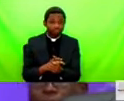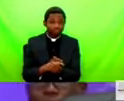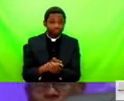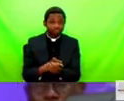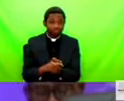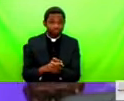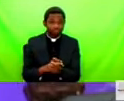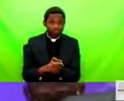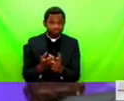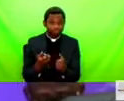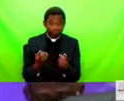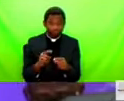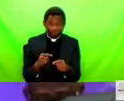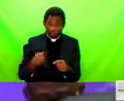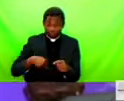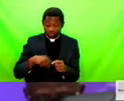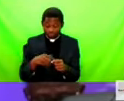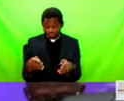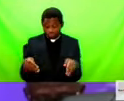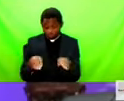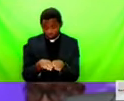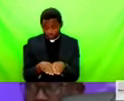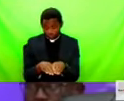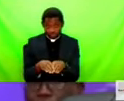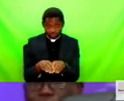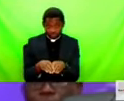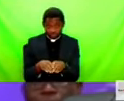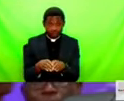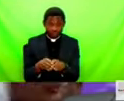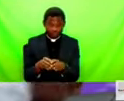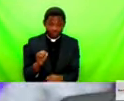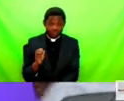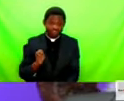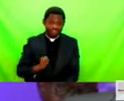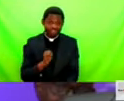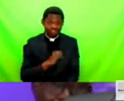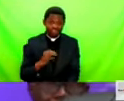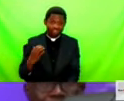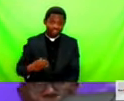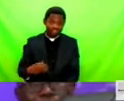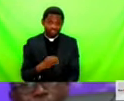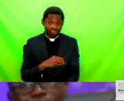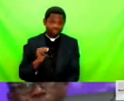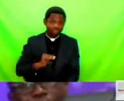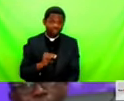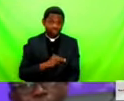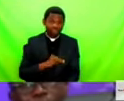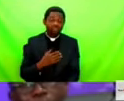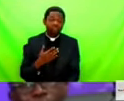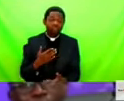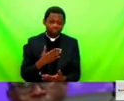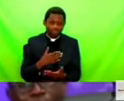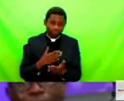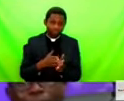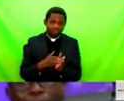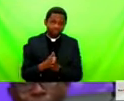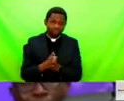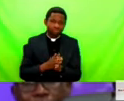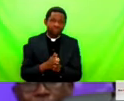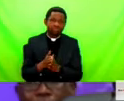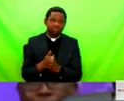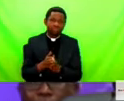when we close the service, the executive council members and heads are kindly requested to